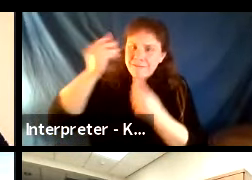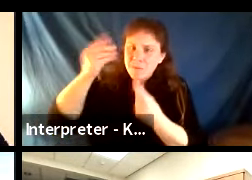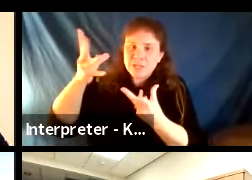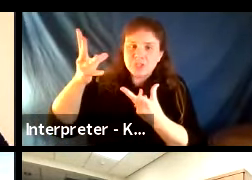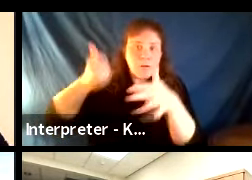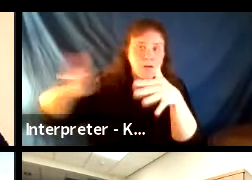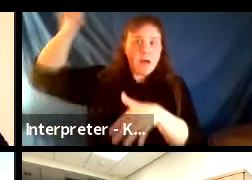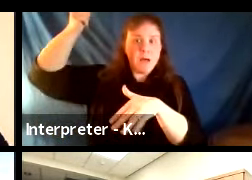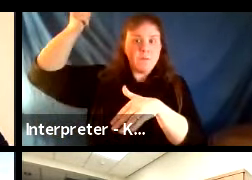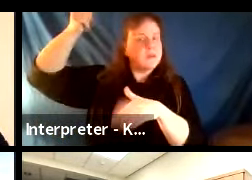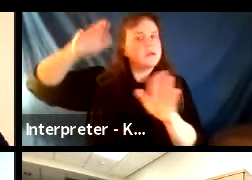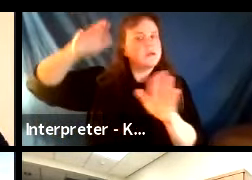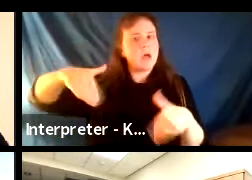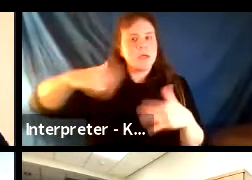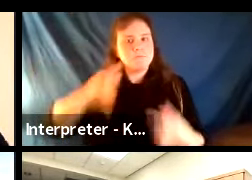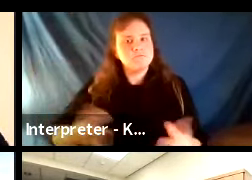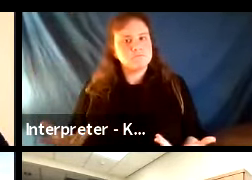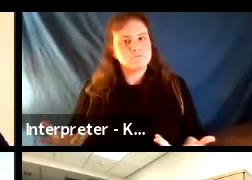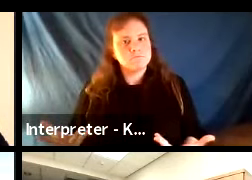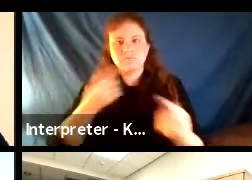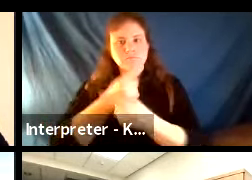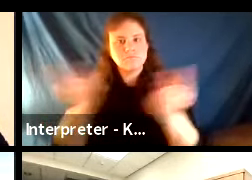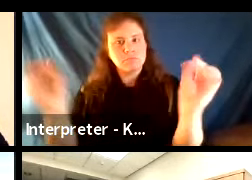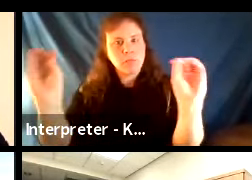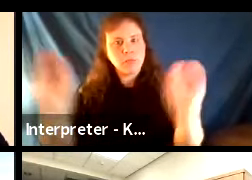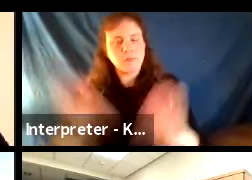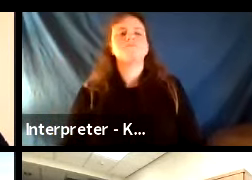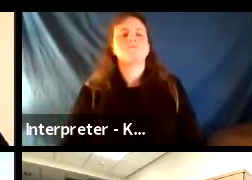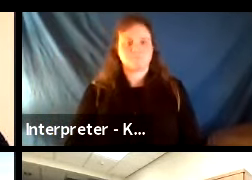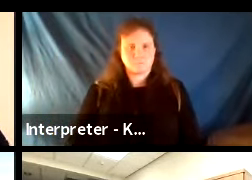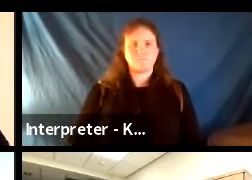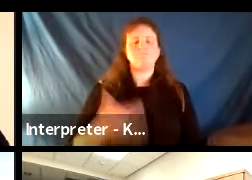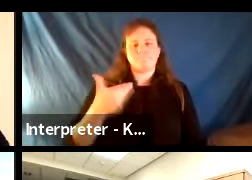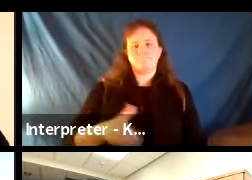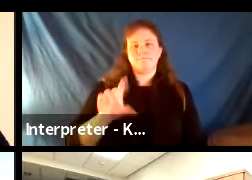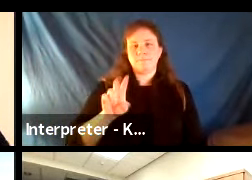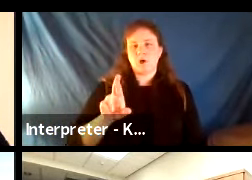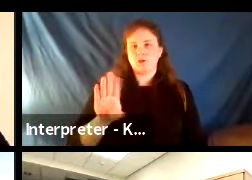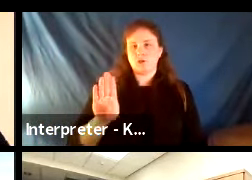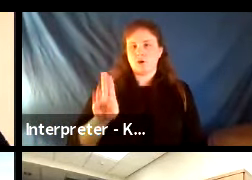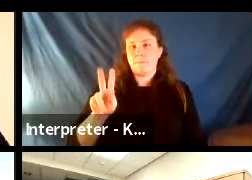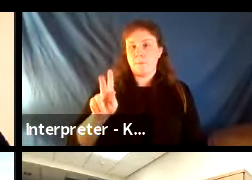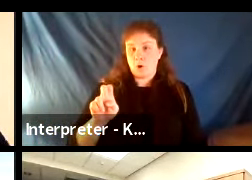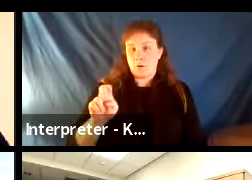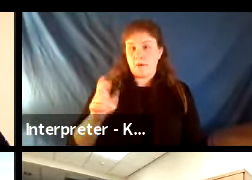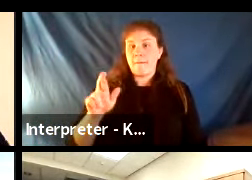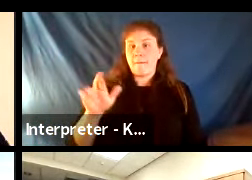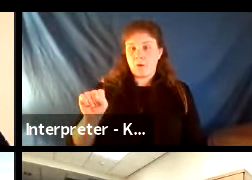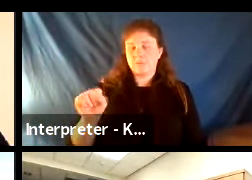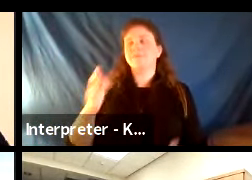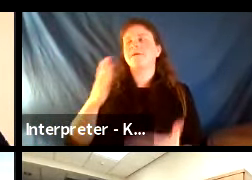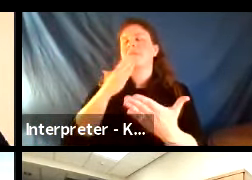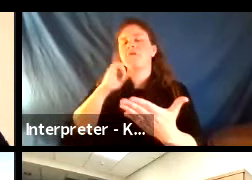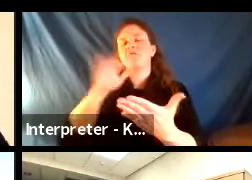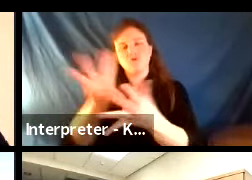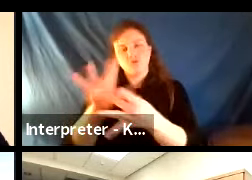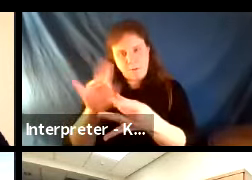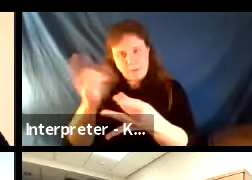Thank you, Orville. I will say the work is happening. I want to acknowledge, I think we can do a better job in